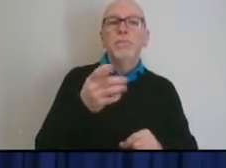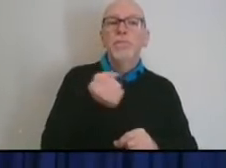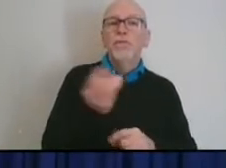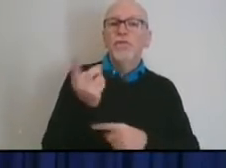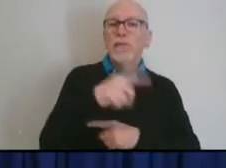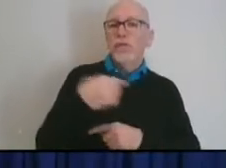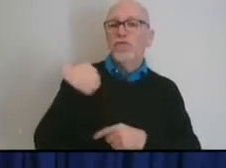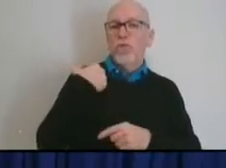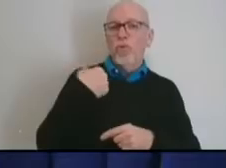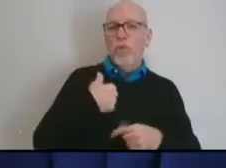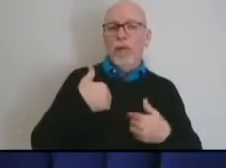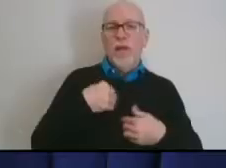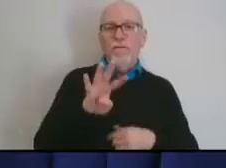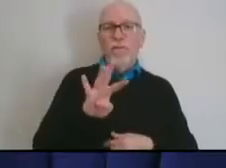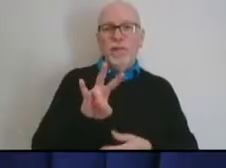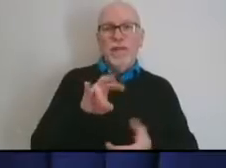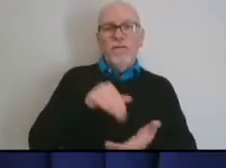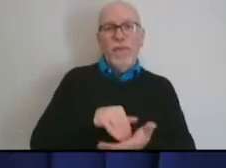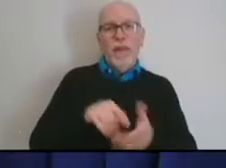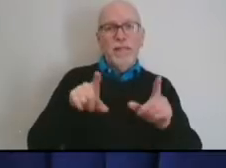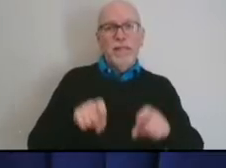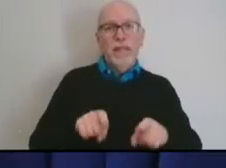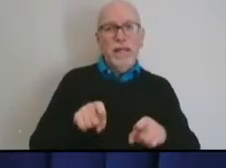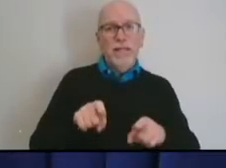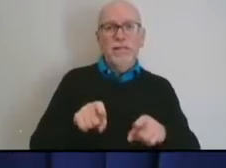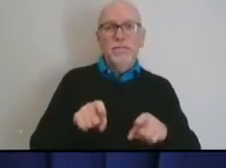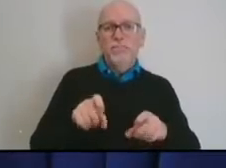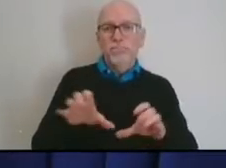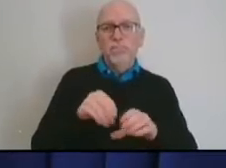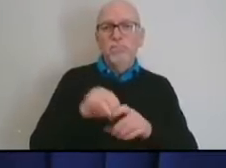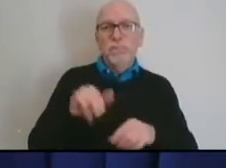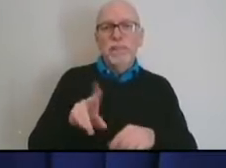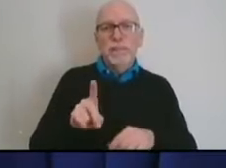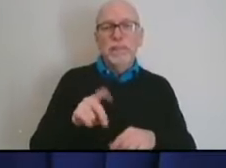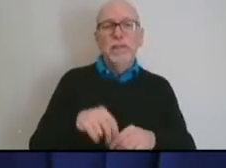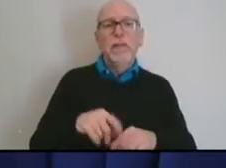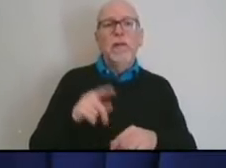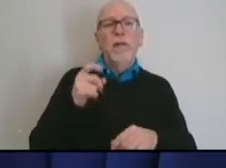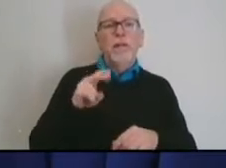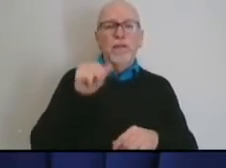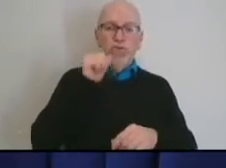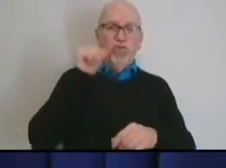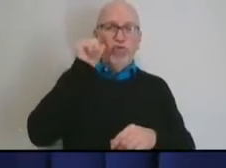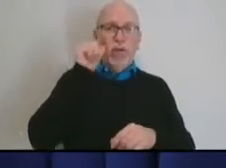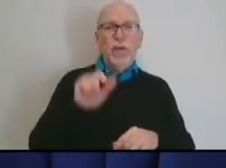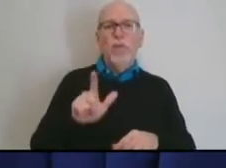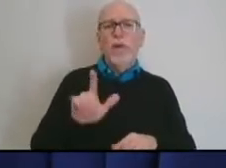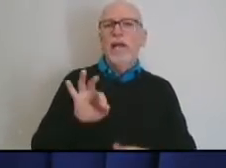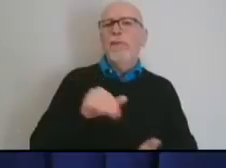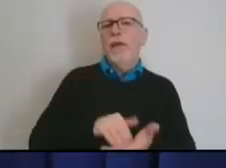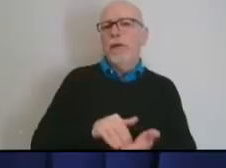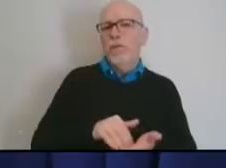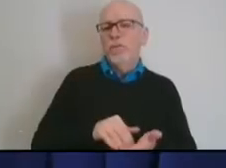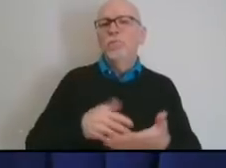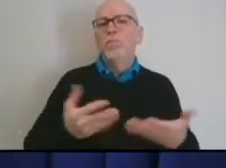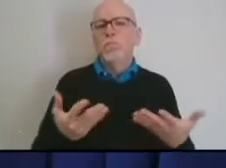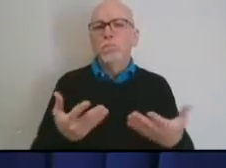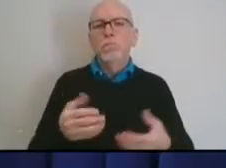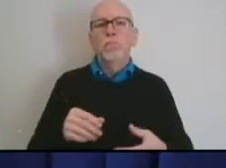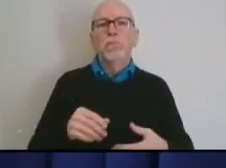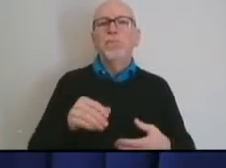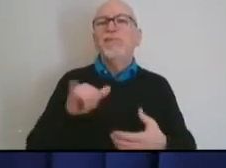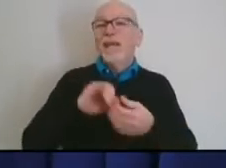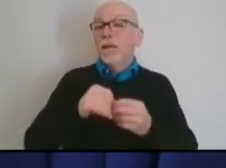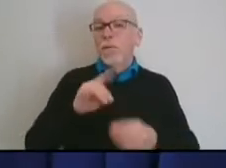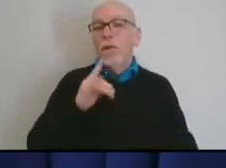had 47,000 tests administered across the state of Indiana, and then yesterday we had 29,000. So that does